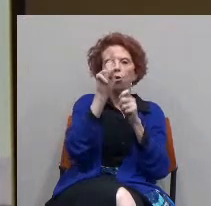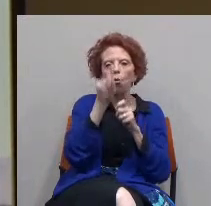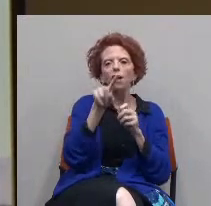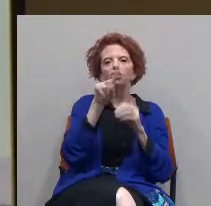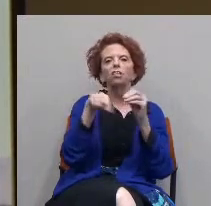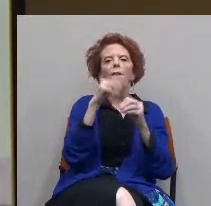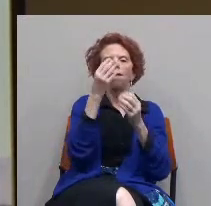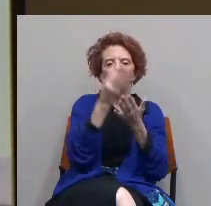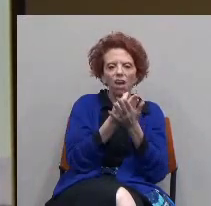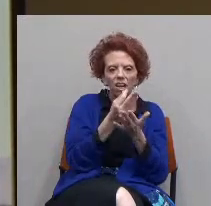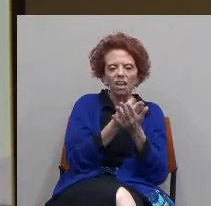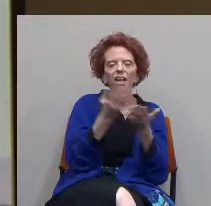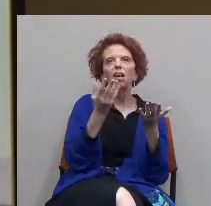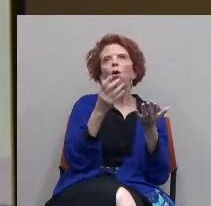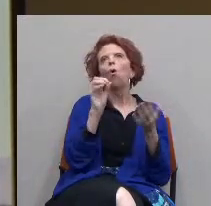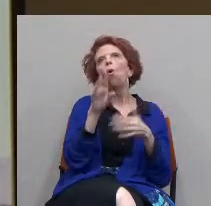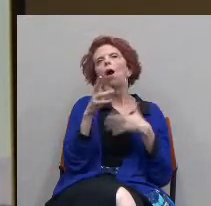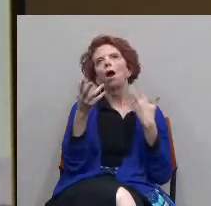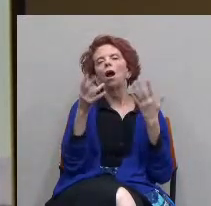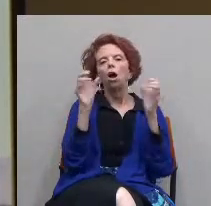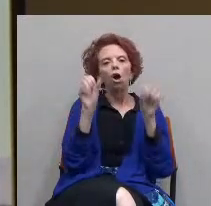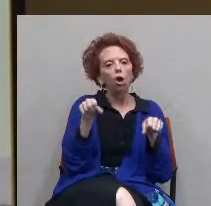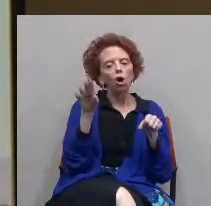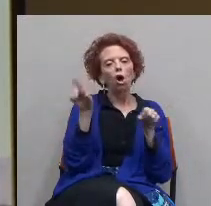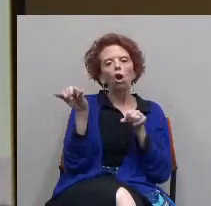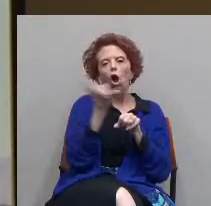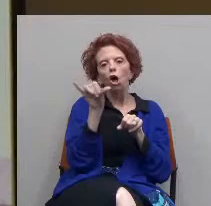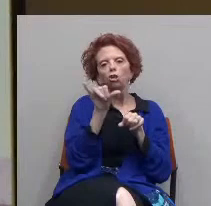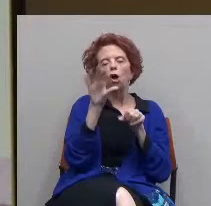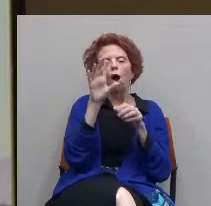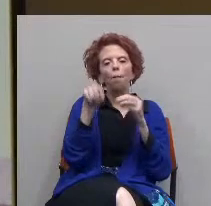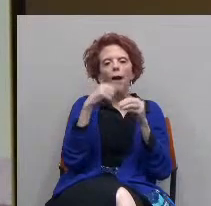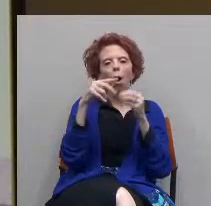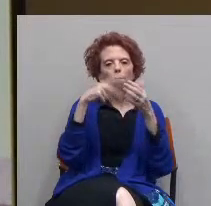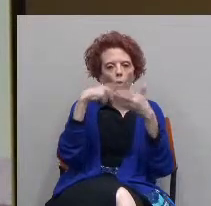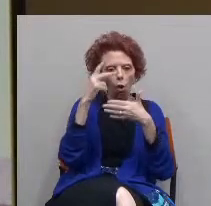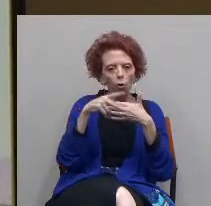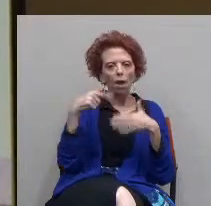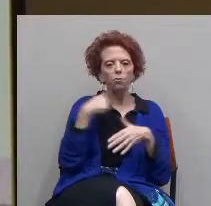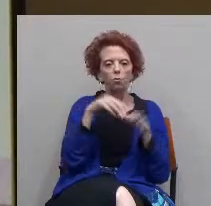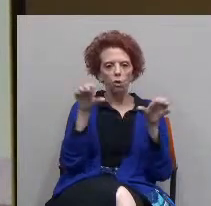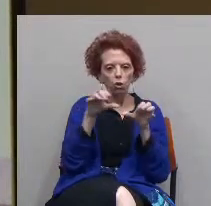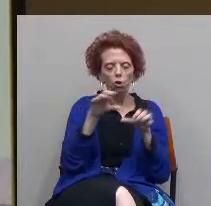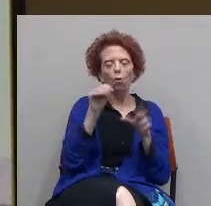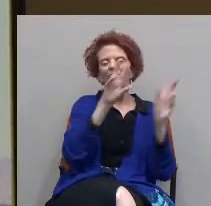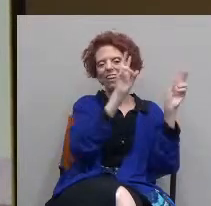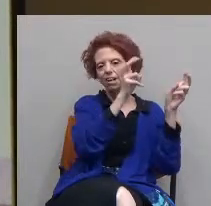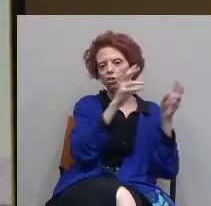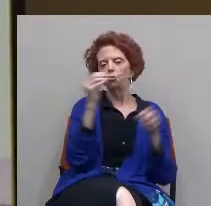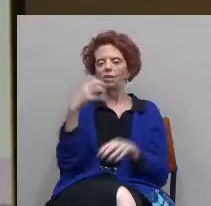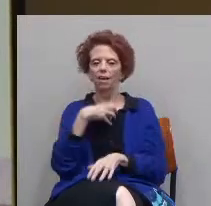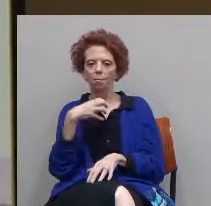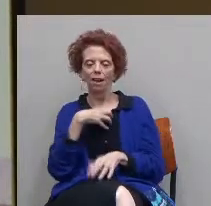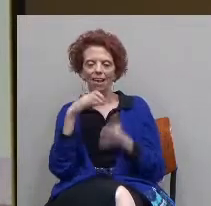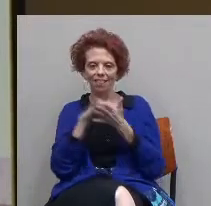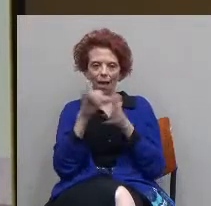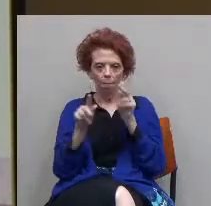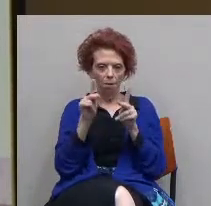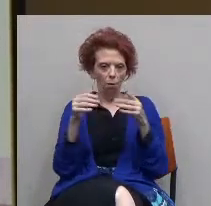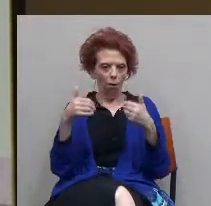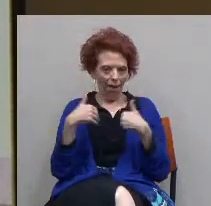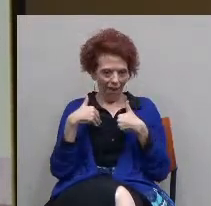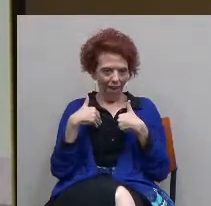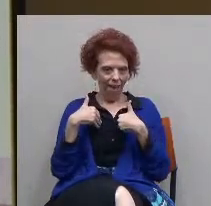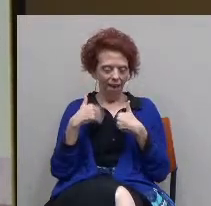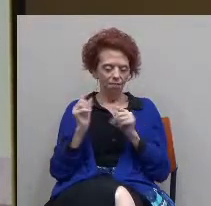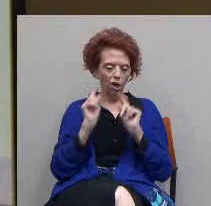about funding, or it could also be around programs that we do, or issues and complaints that constituents have that they've come to